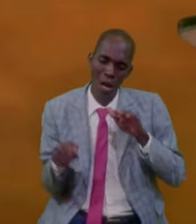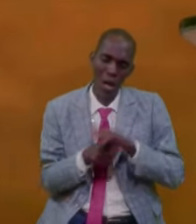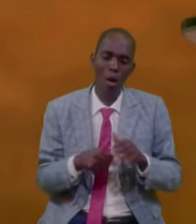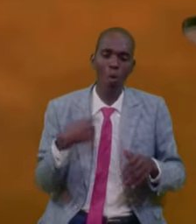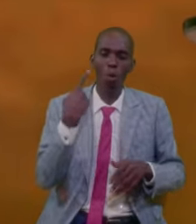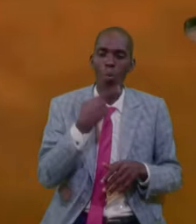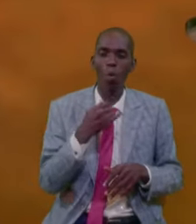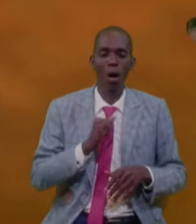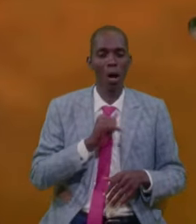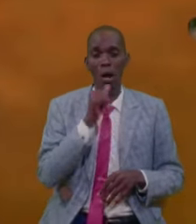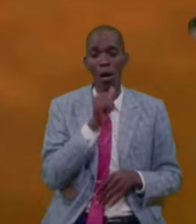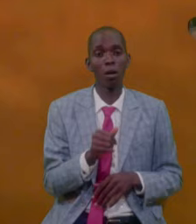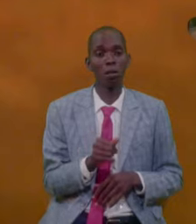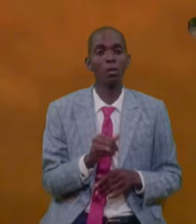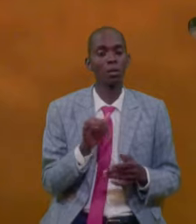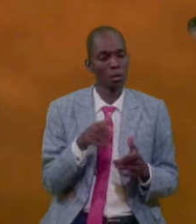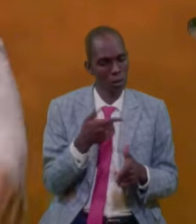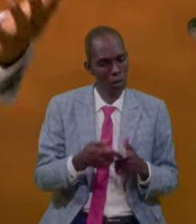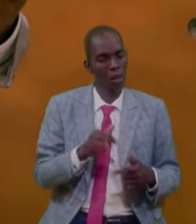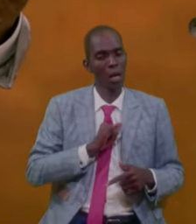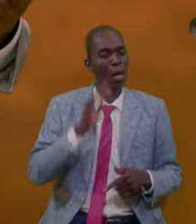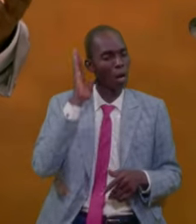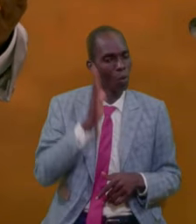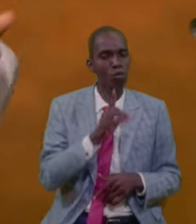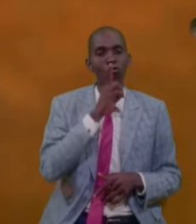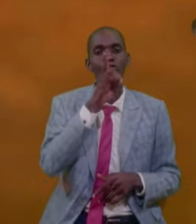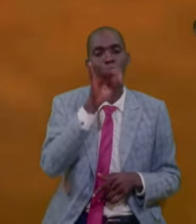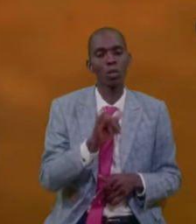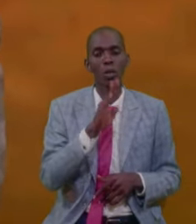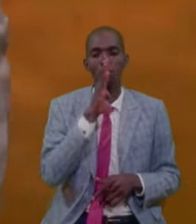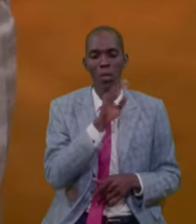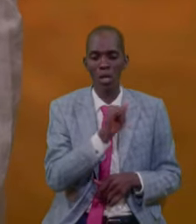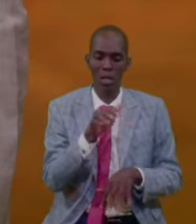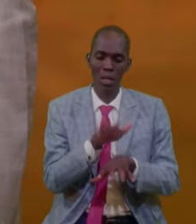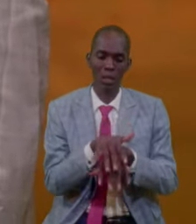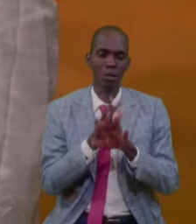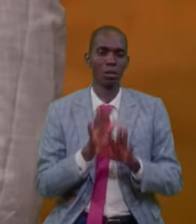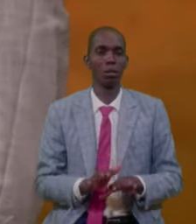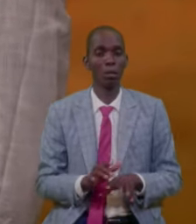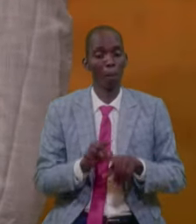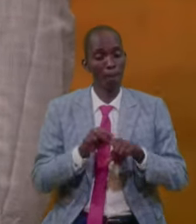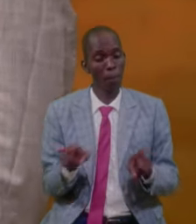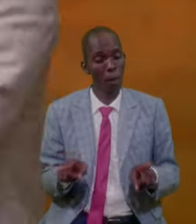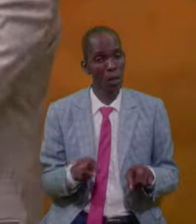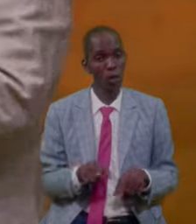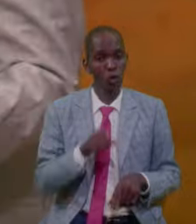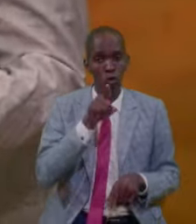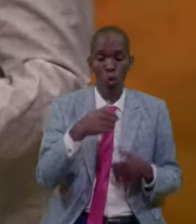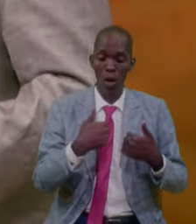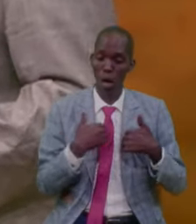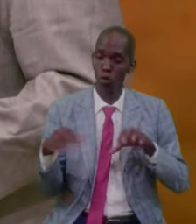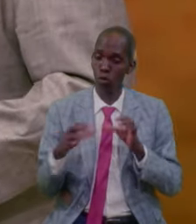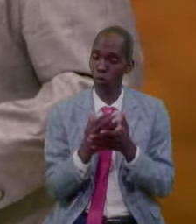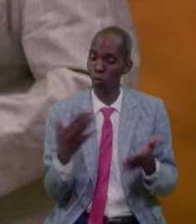Ah, then I'm a hypocrite. But you've done something wrong. Even without